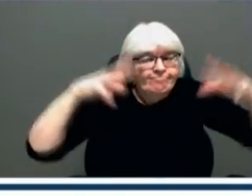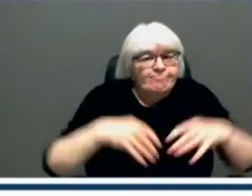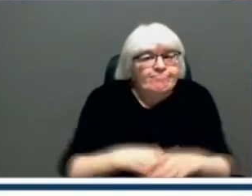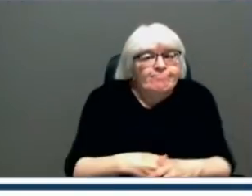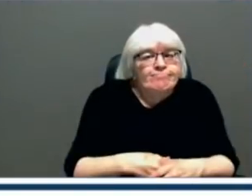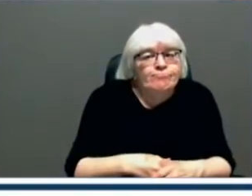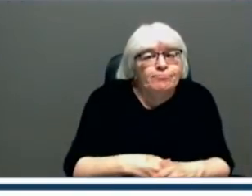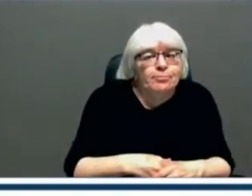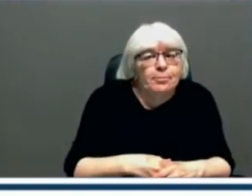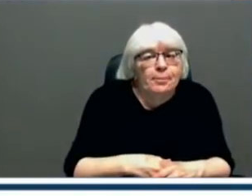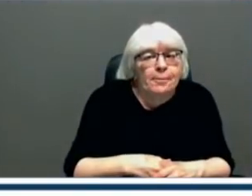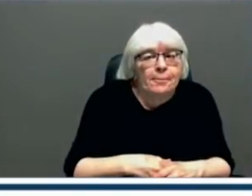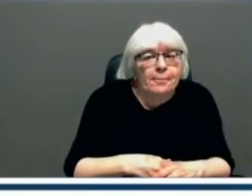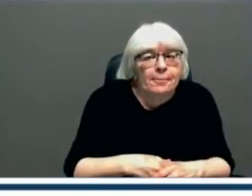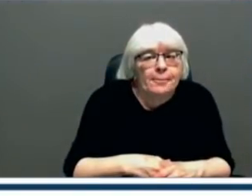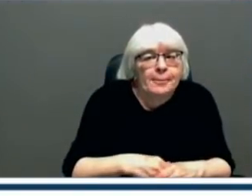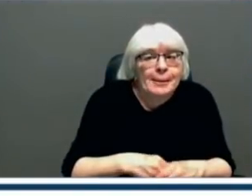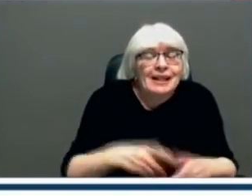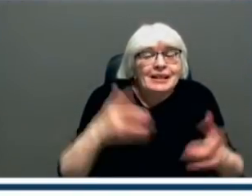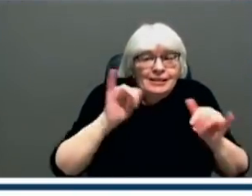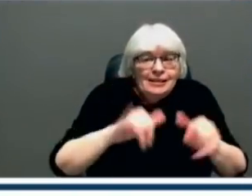epi in this